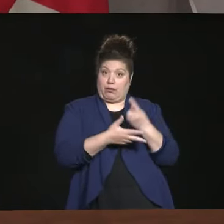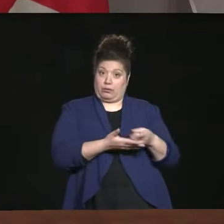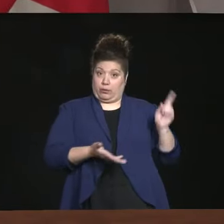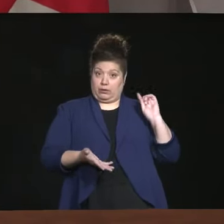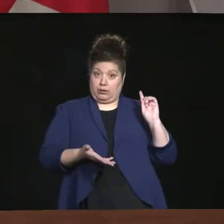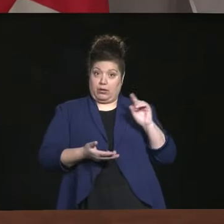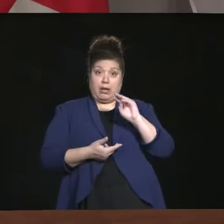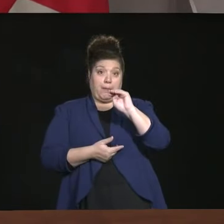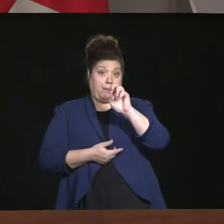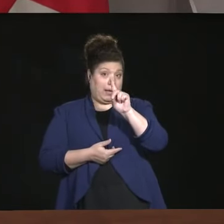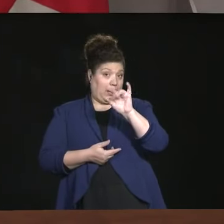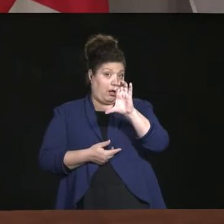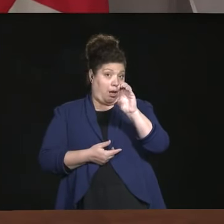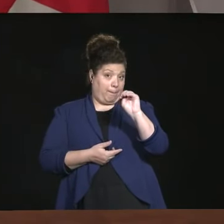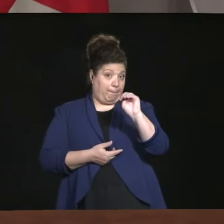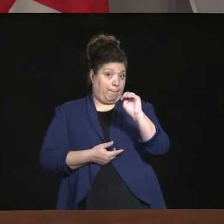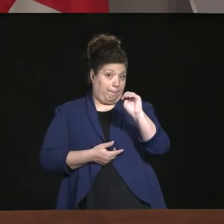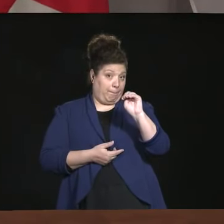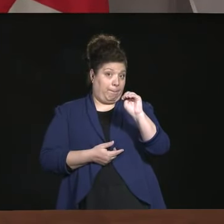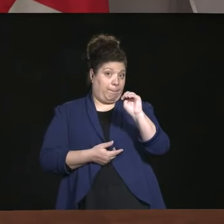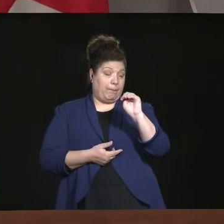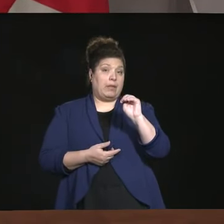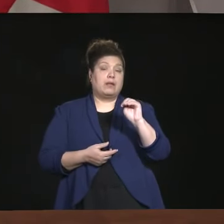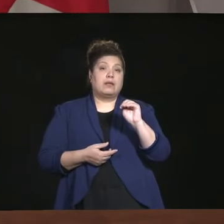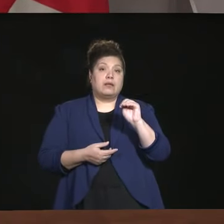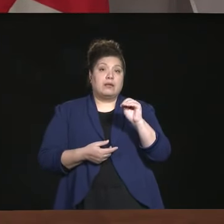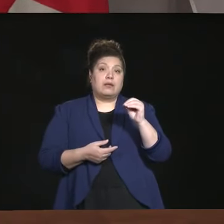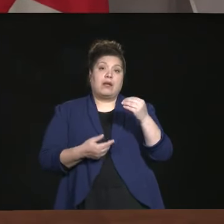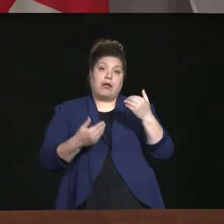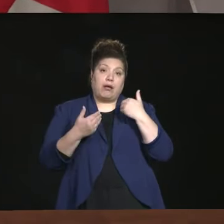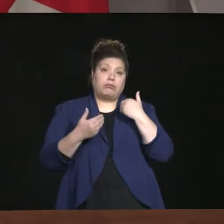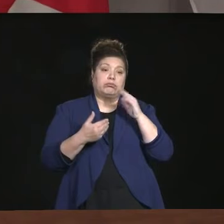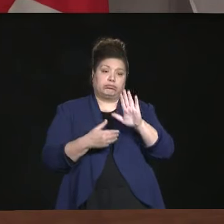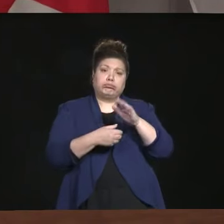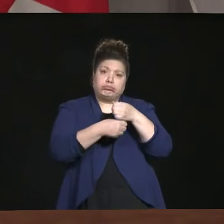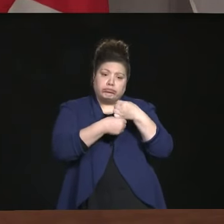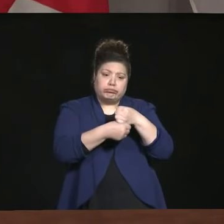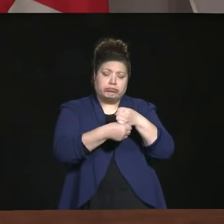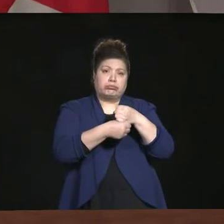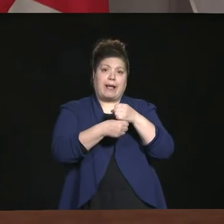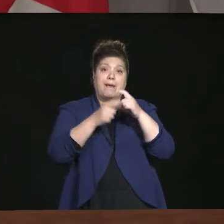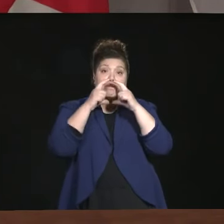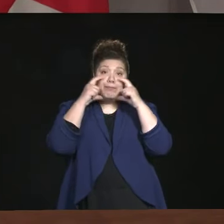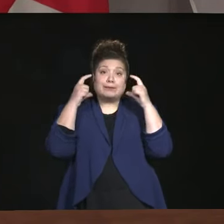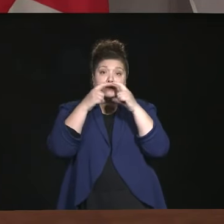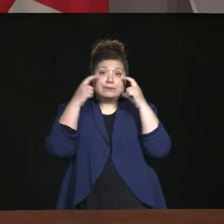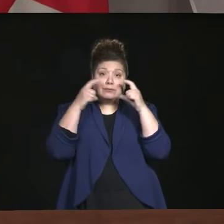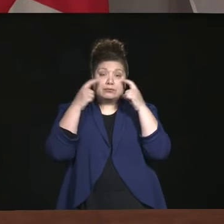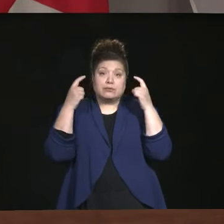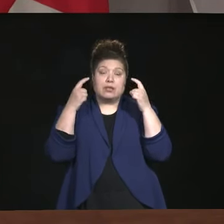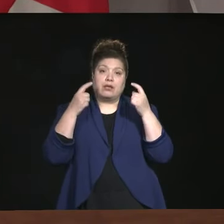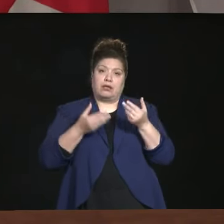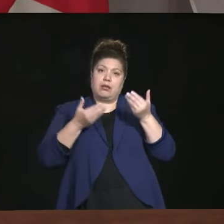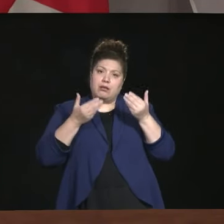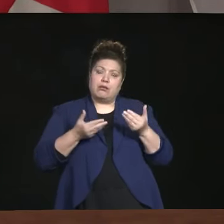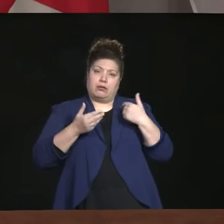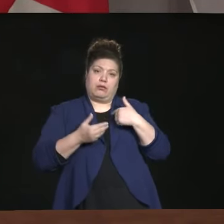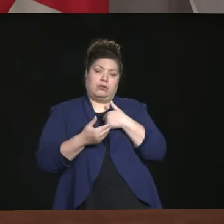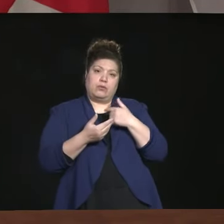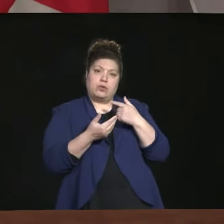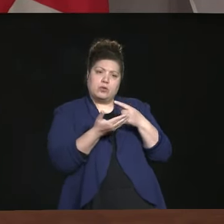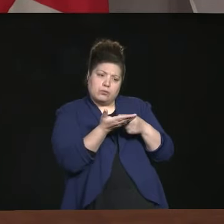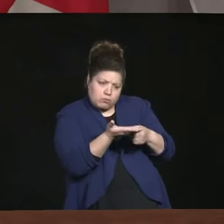that in addition to the immediate mask procurement, we are in the process of finalizing an agreement to support the development